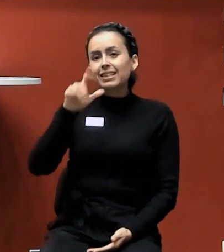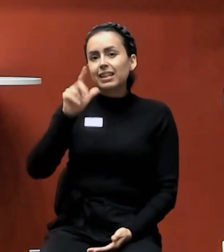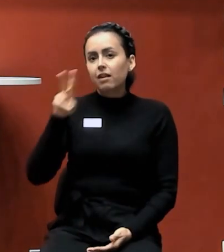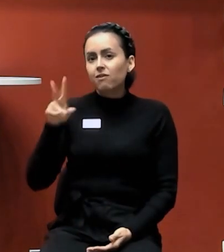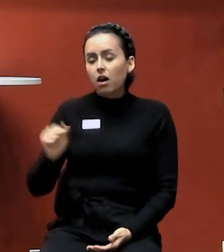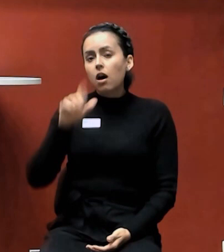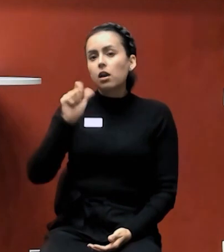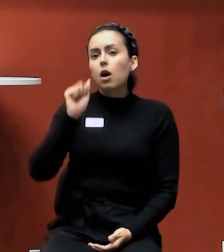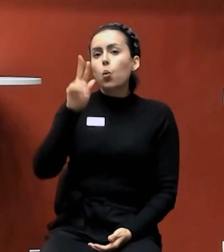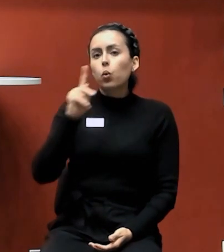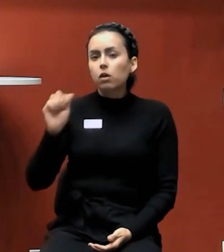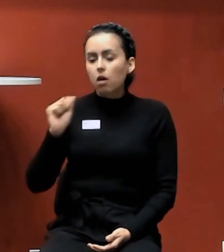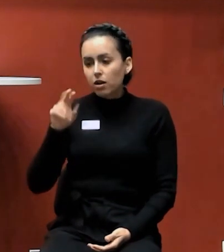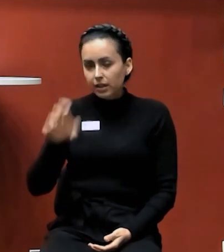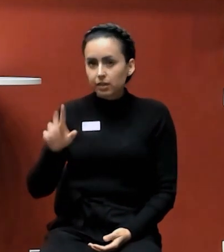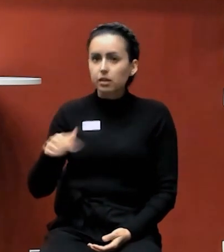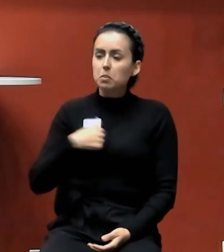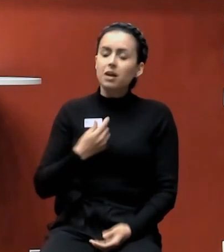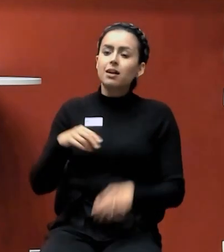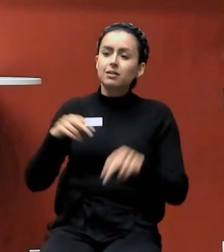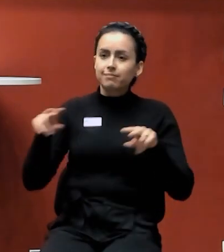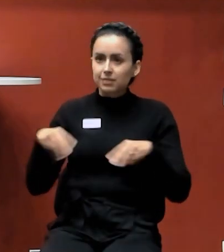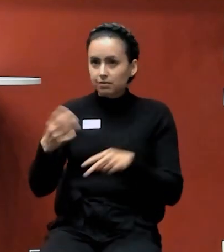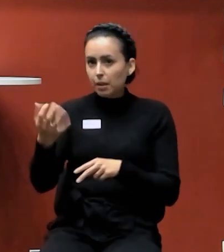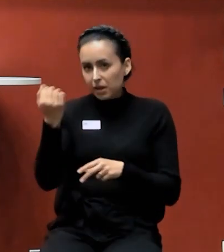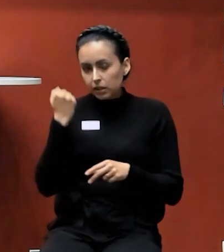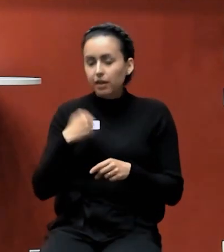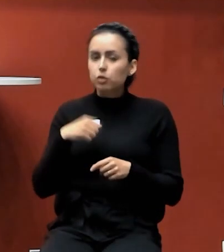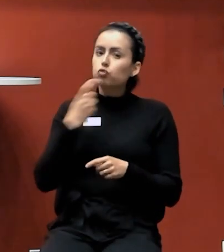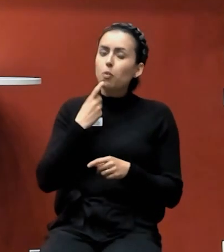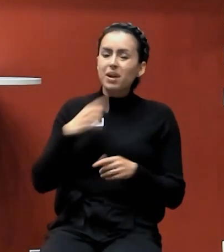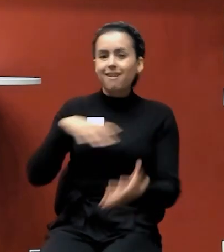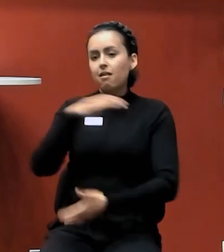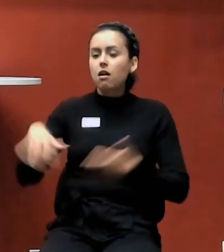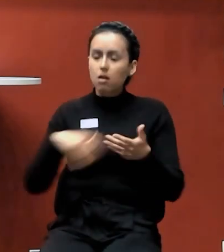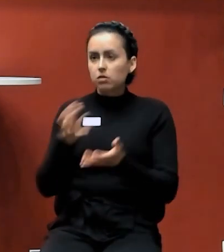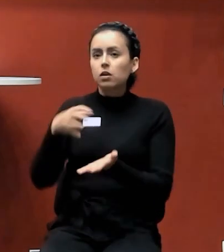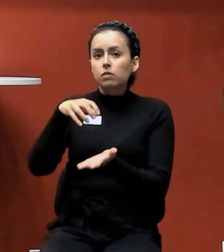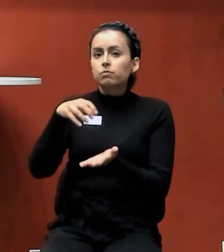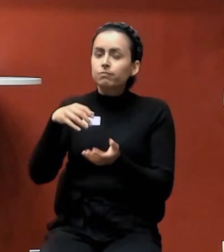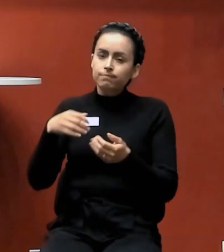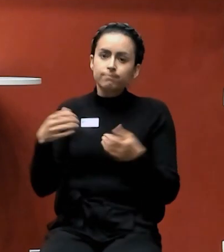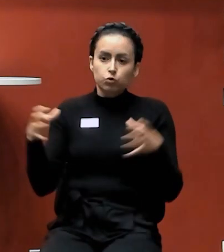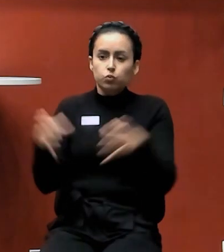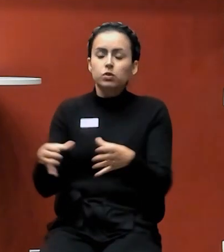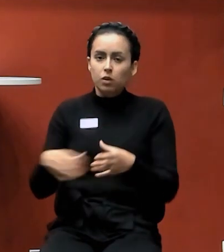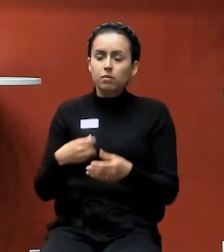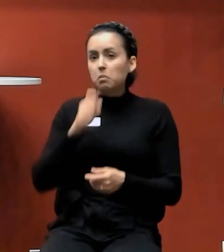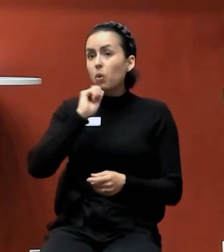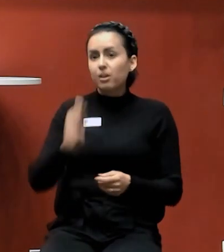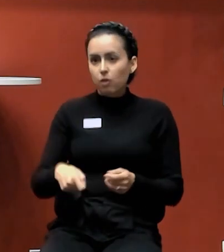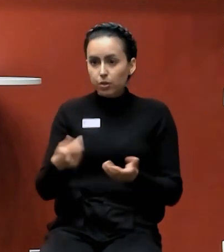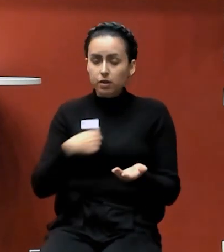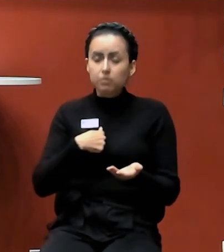am the board president of Danceability Finland and Chaos Company. And I will be hosting